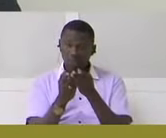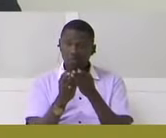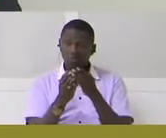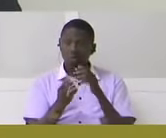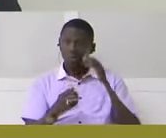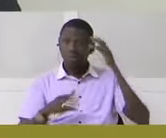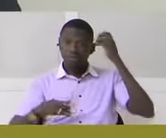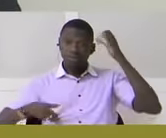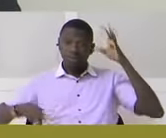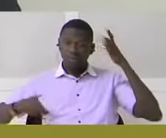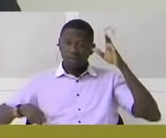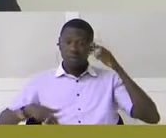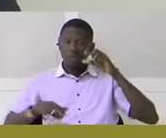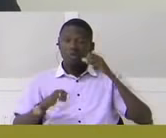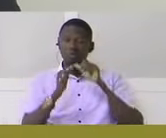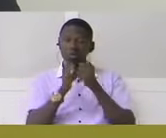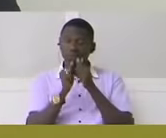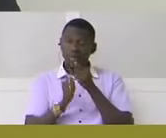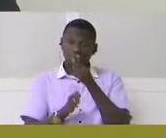It